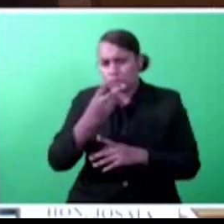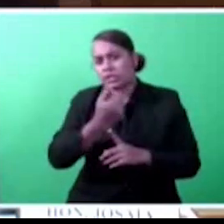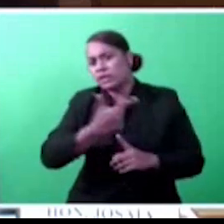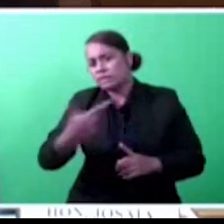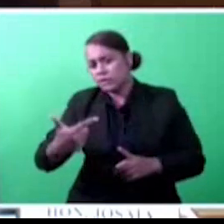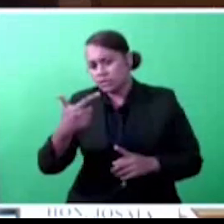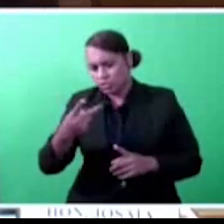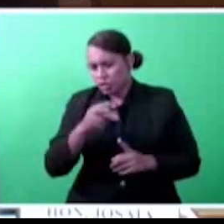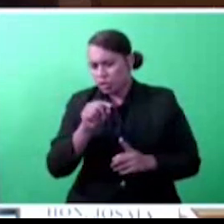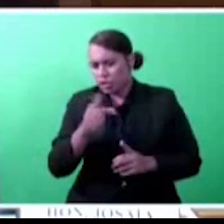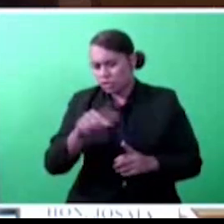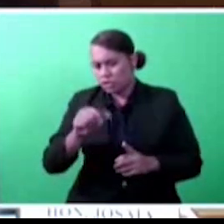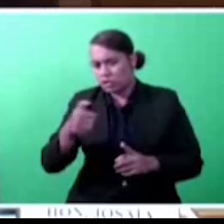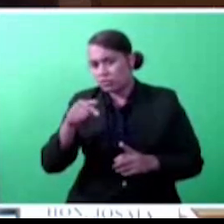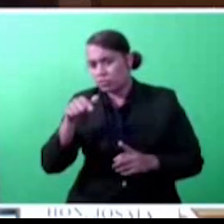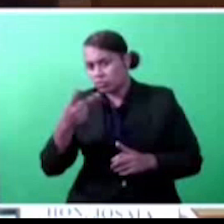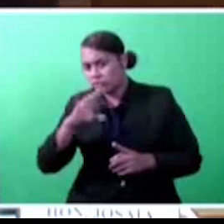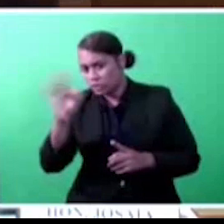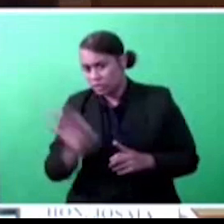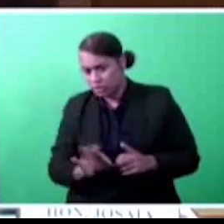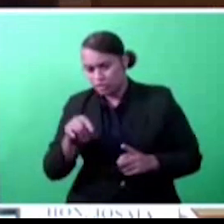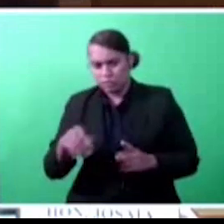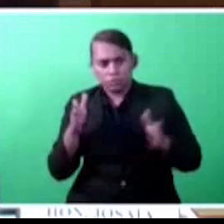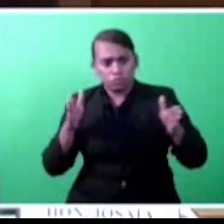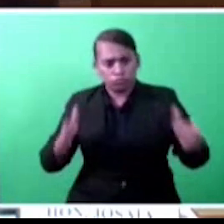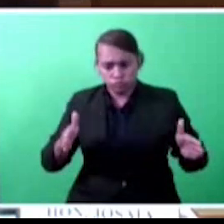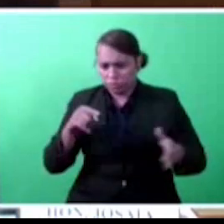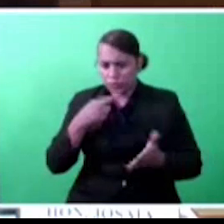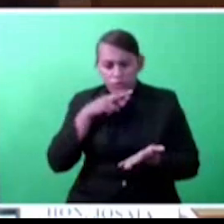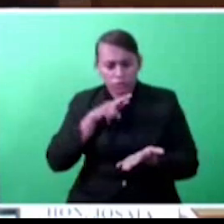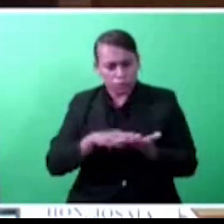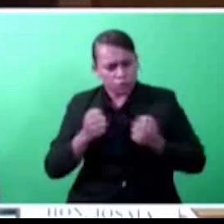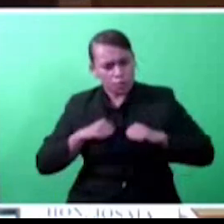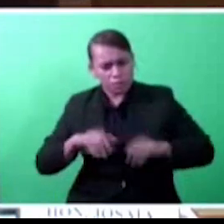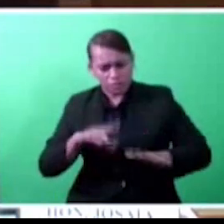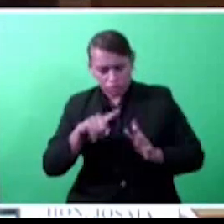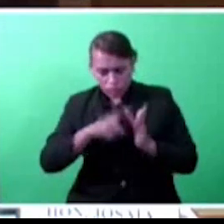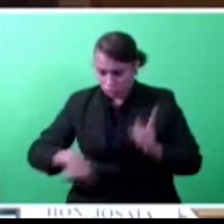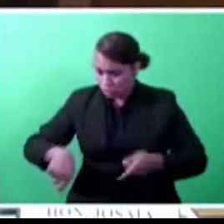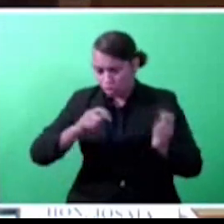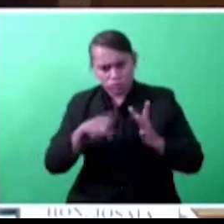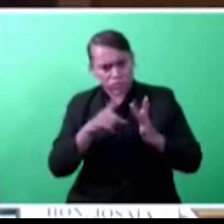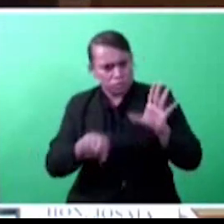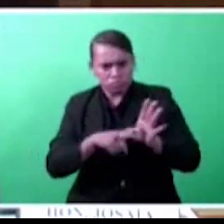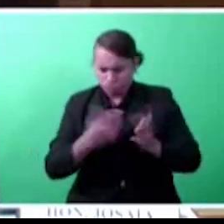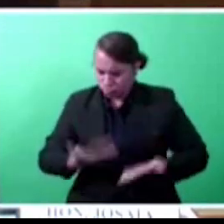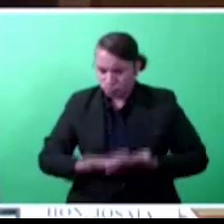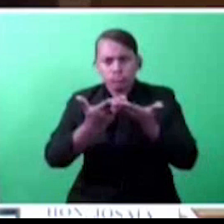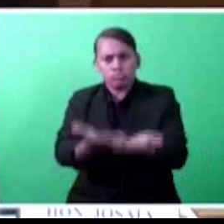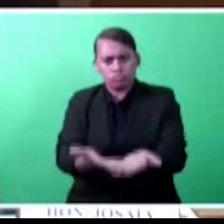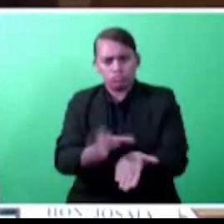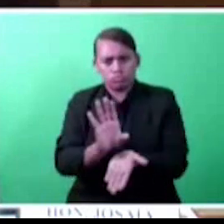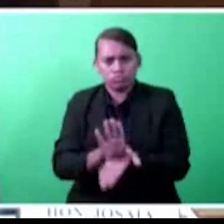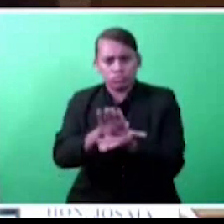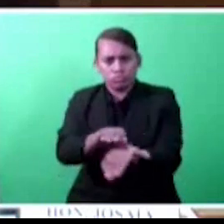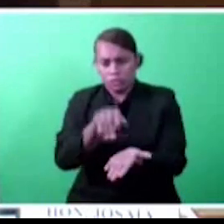78.72%, Mr. Speaker, when it just got completed. And the report just came out in January of this year, Mr. Speaker, This, of course, Mr. Speaker, is a